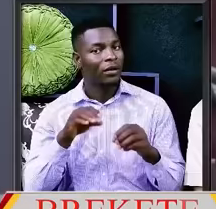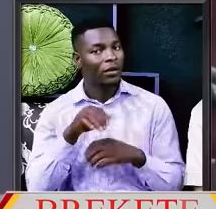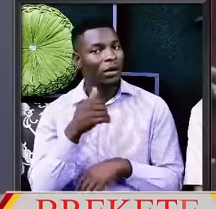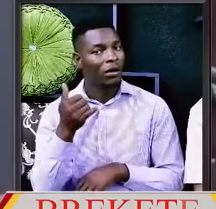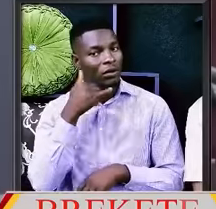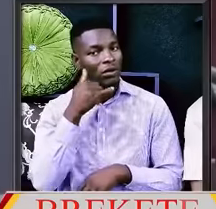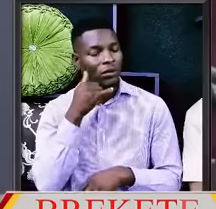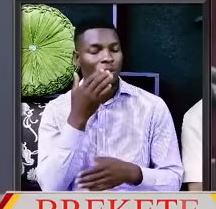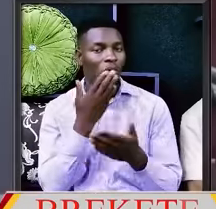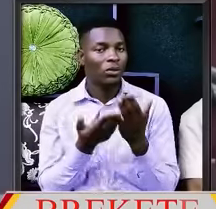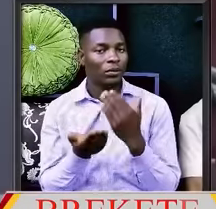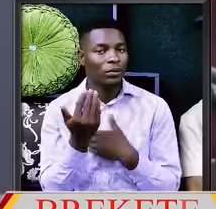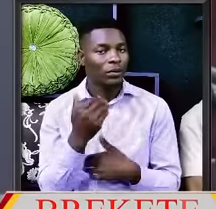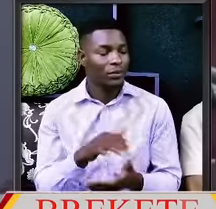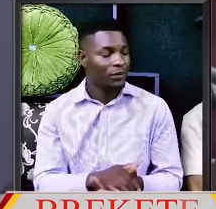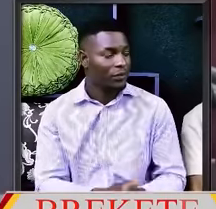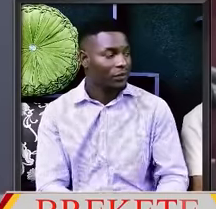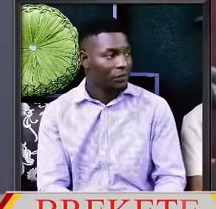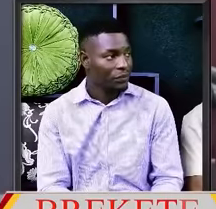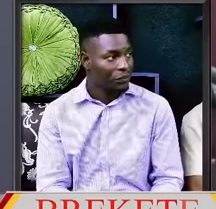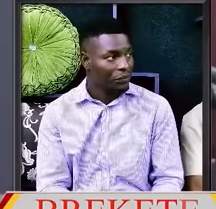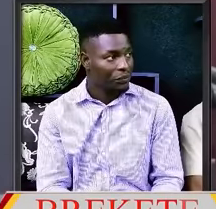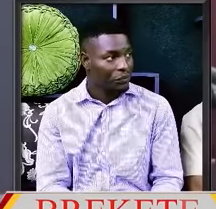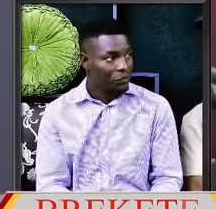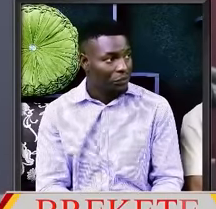Hello, good morning.